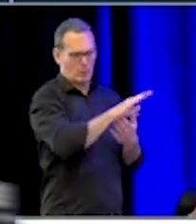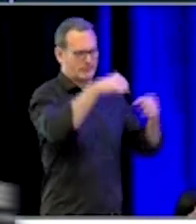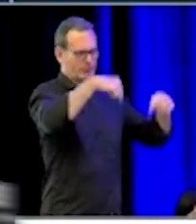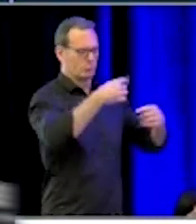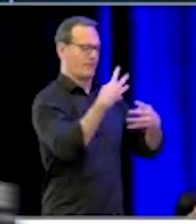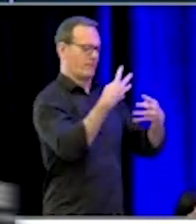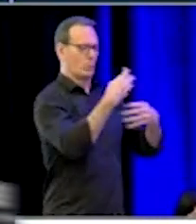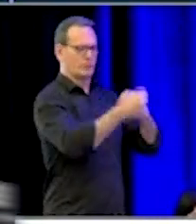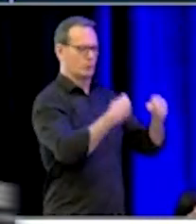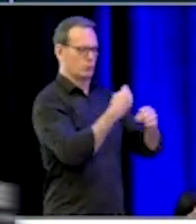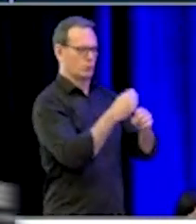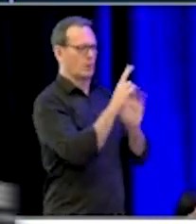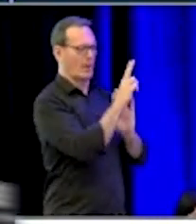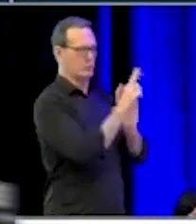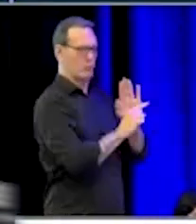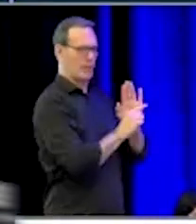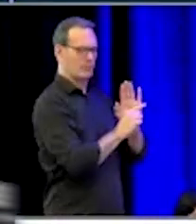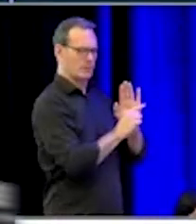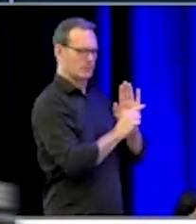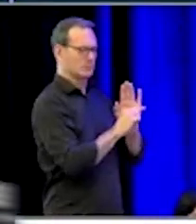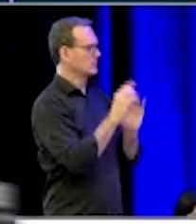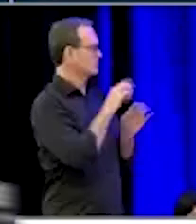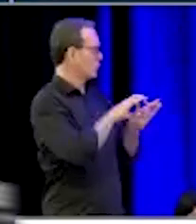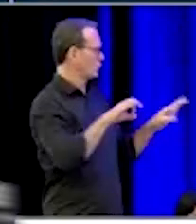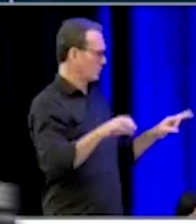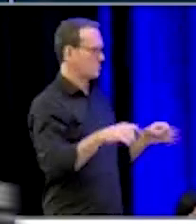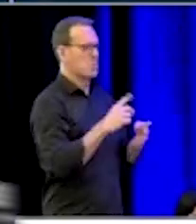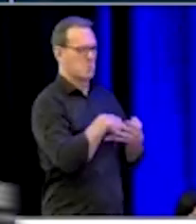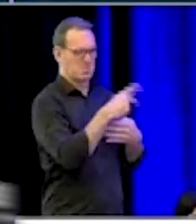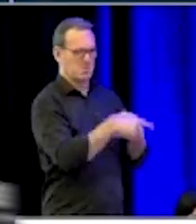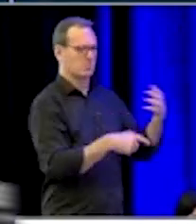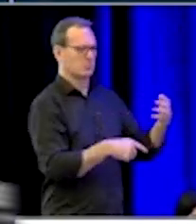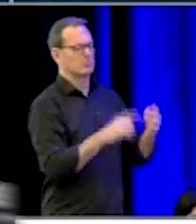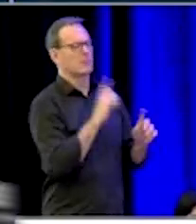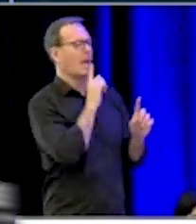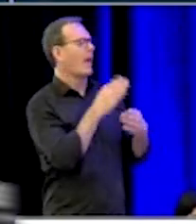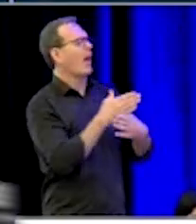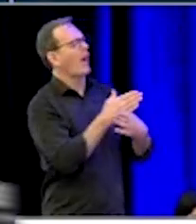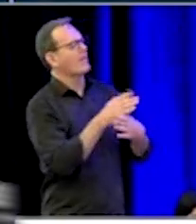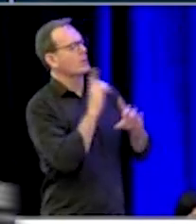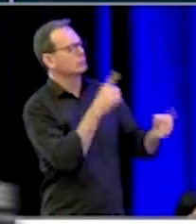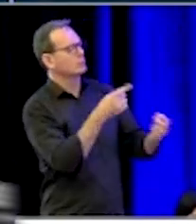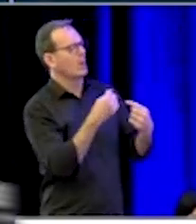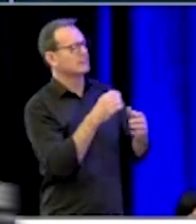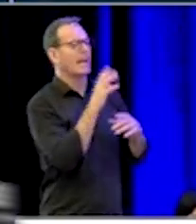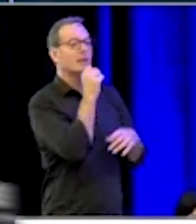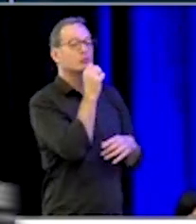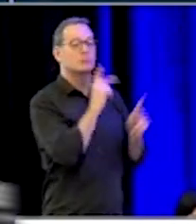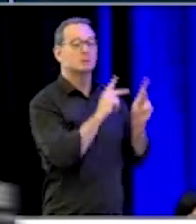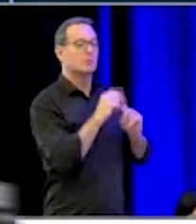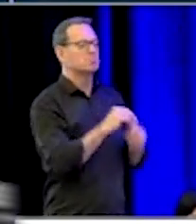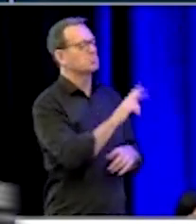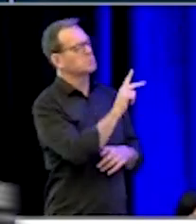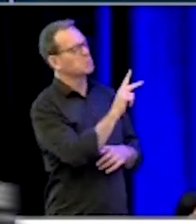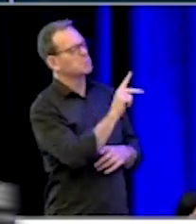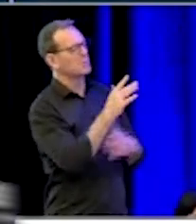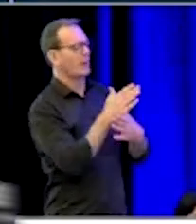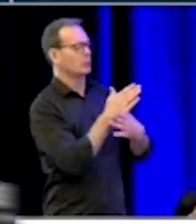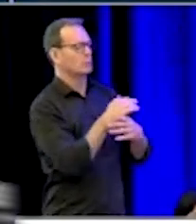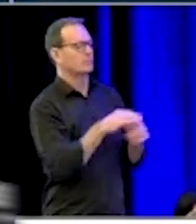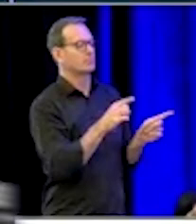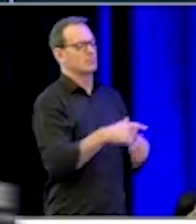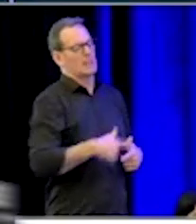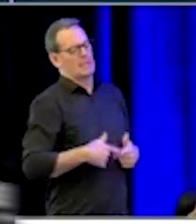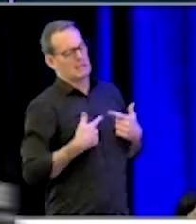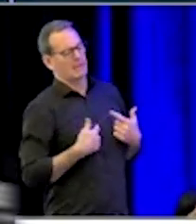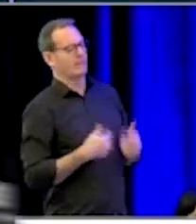4-year undergraduate degree. The average age of our respondents is around 23 years old, and they're typically living either in a suburban